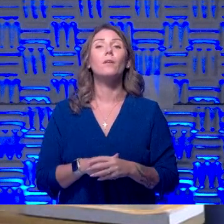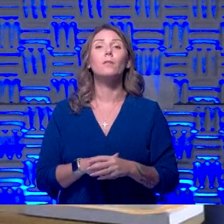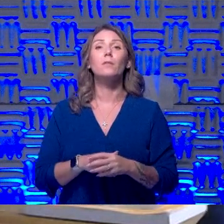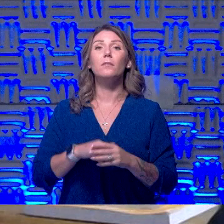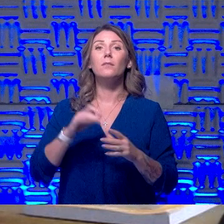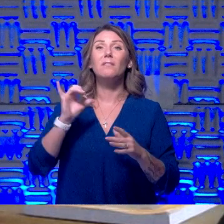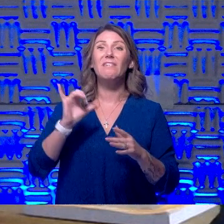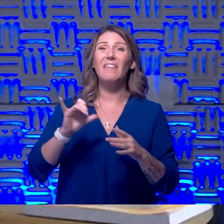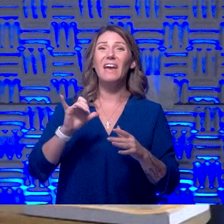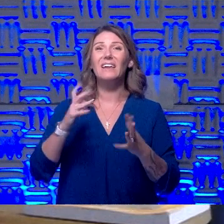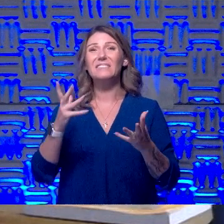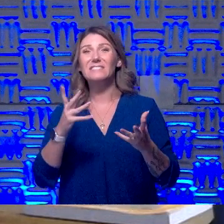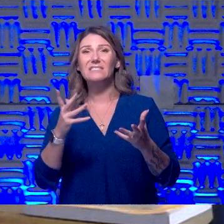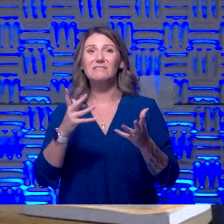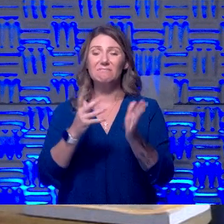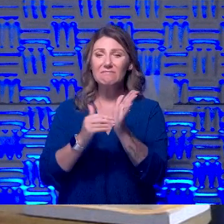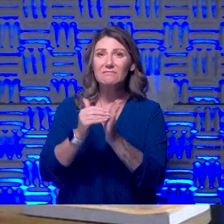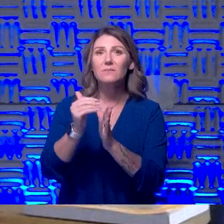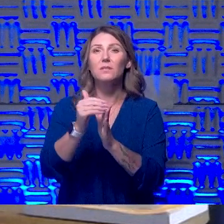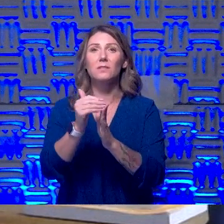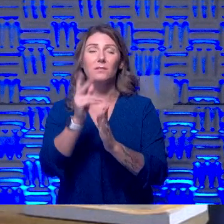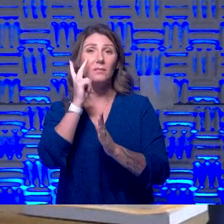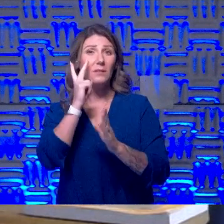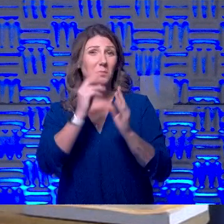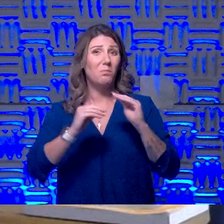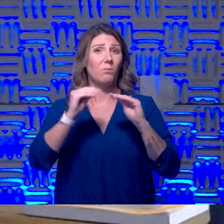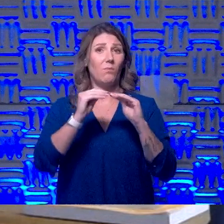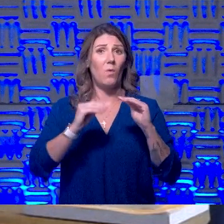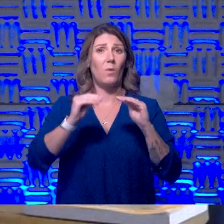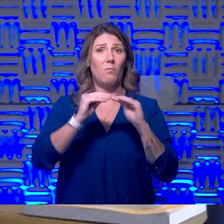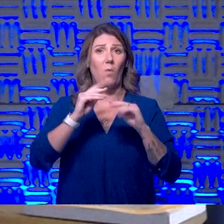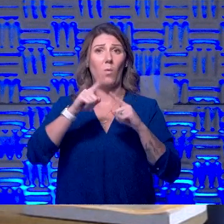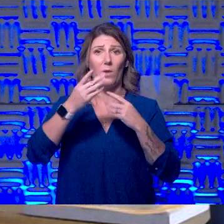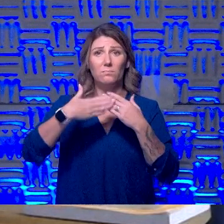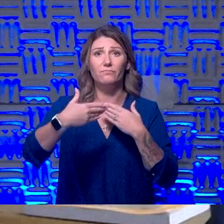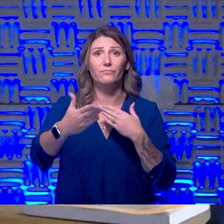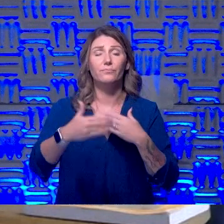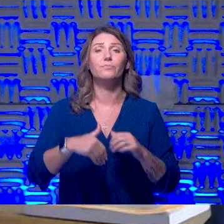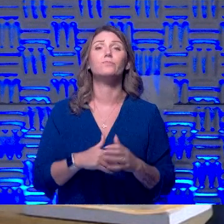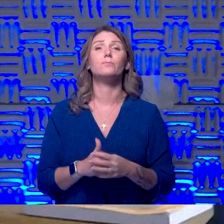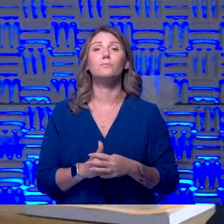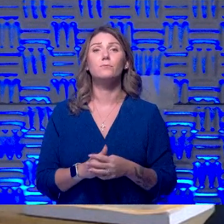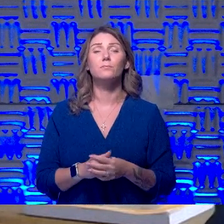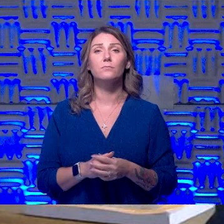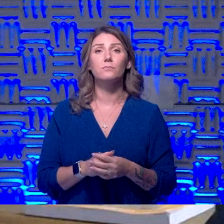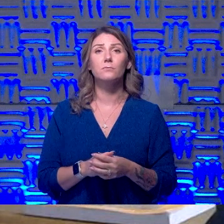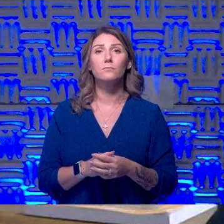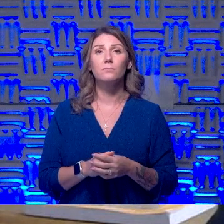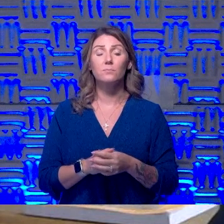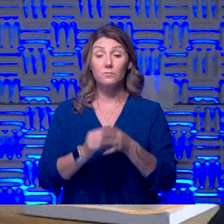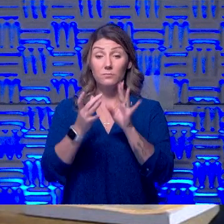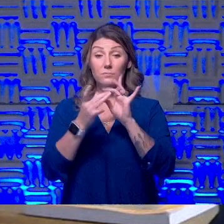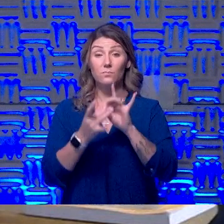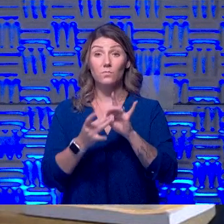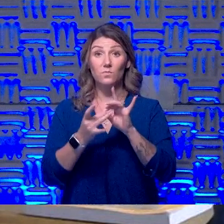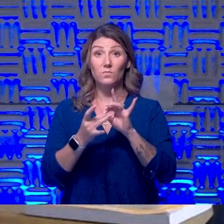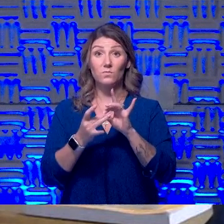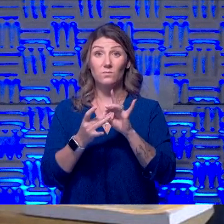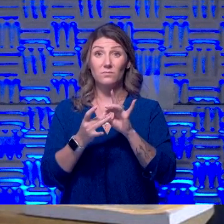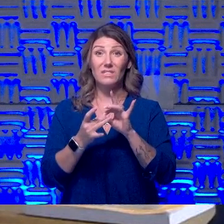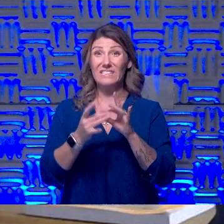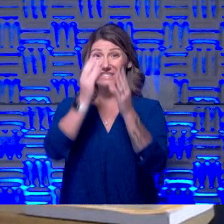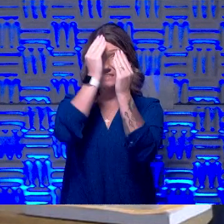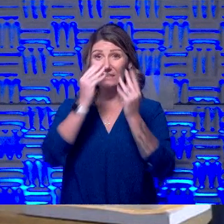that unfortunately we may see more of as we move on. In terms of the data in our